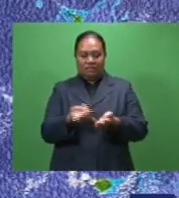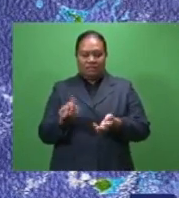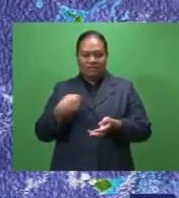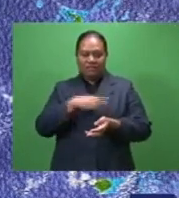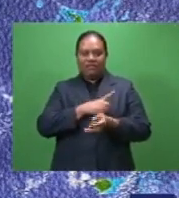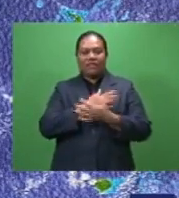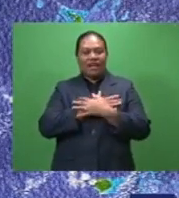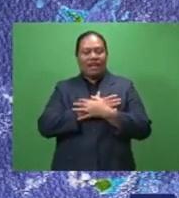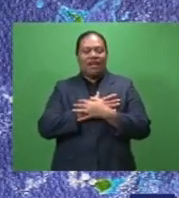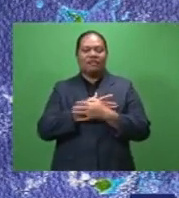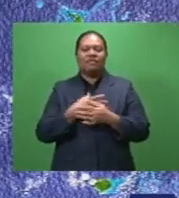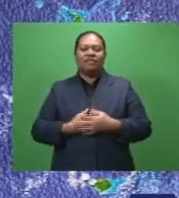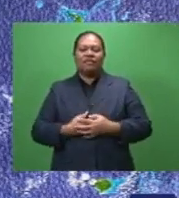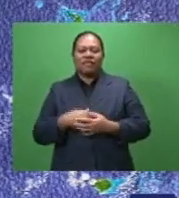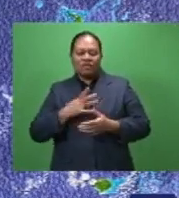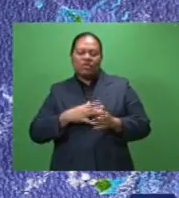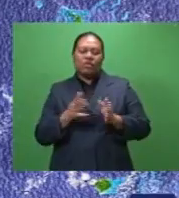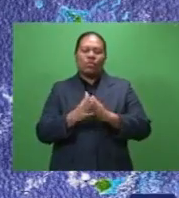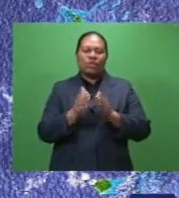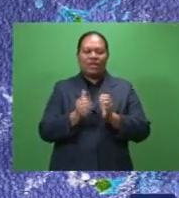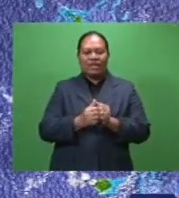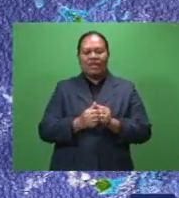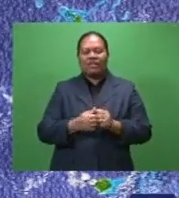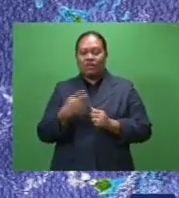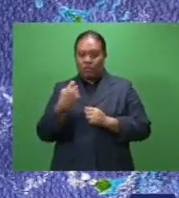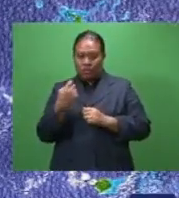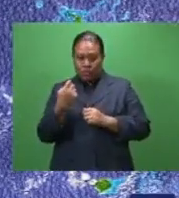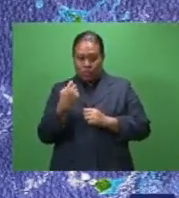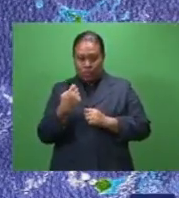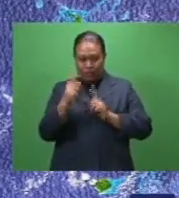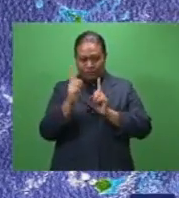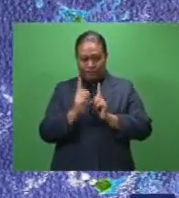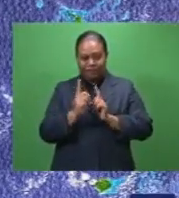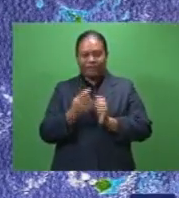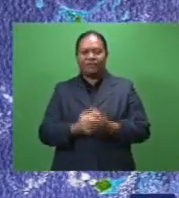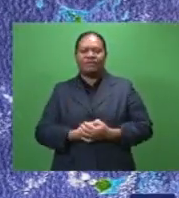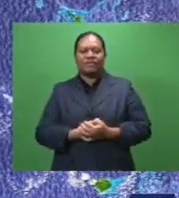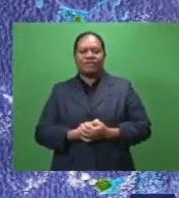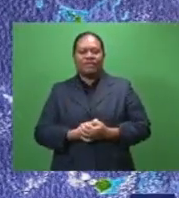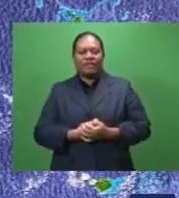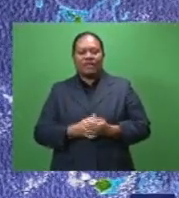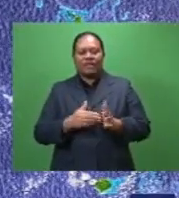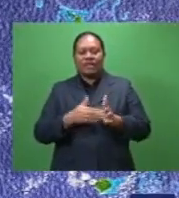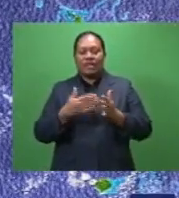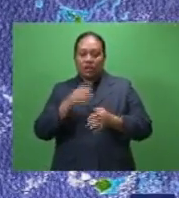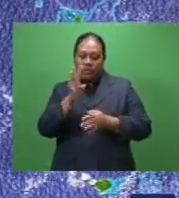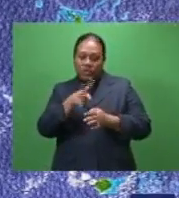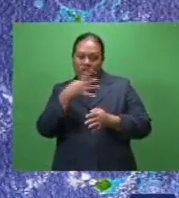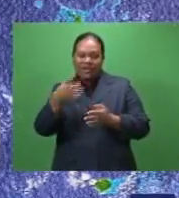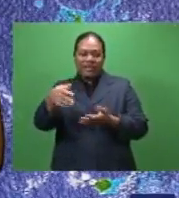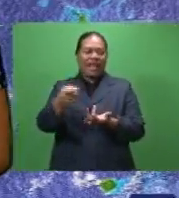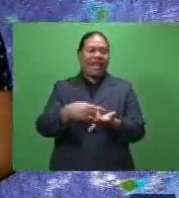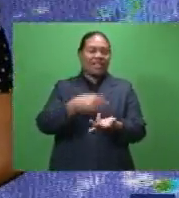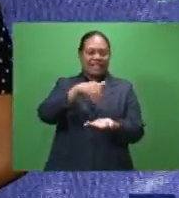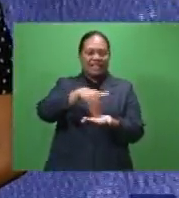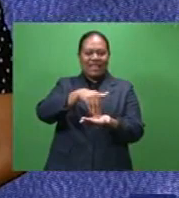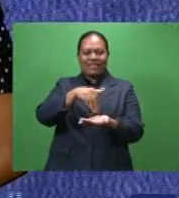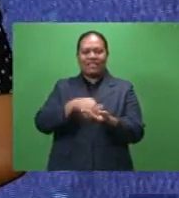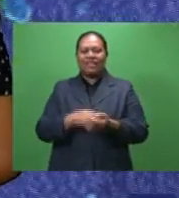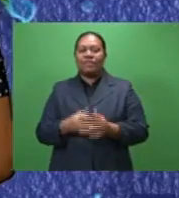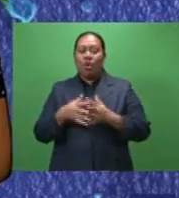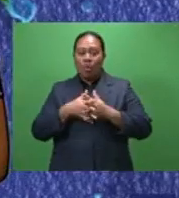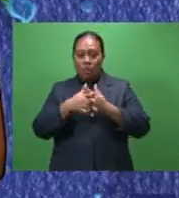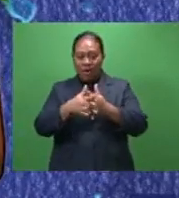yes, we made it to midweek where the weekend seems quite near. Hooray to that. Let's quickly check out the other centers. To the